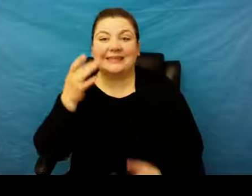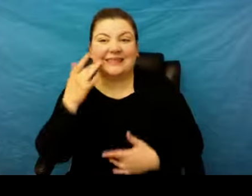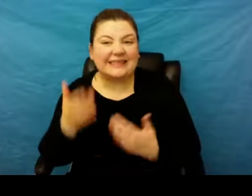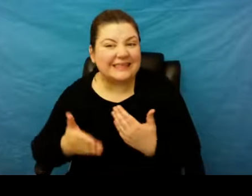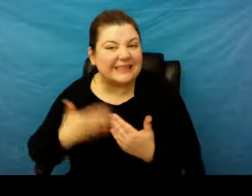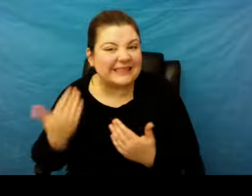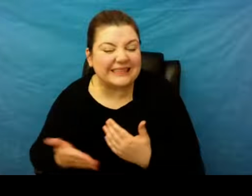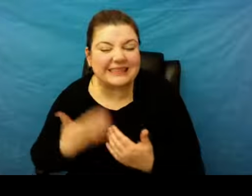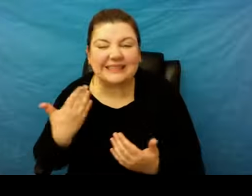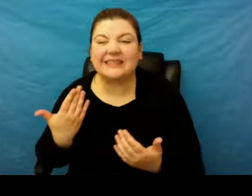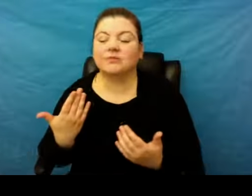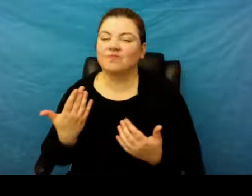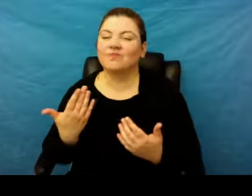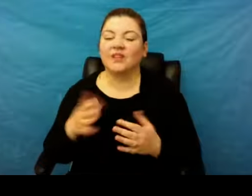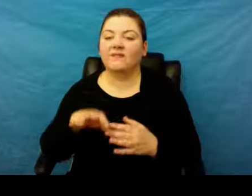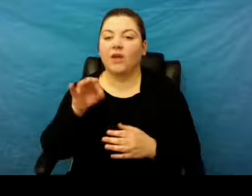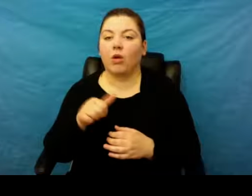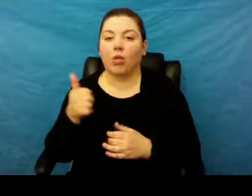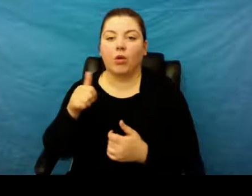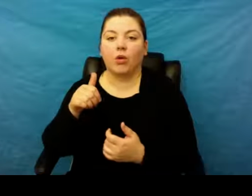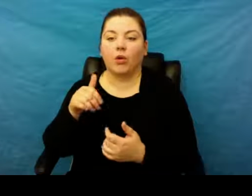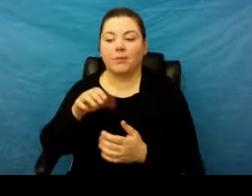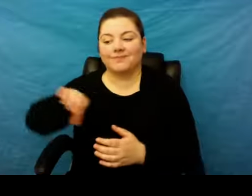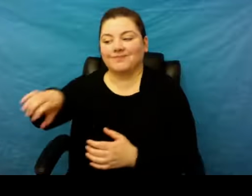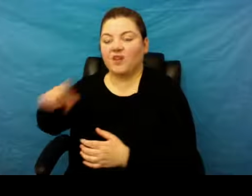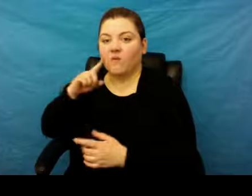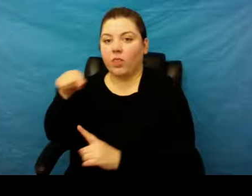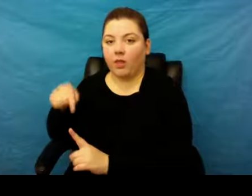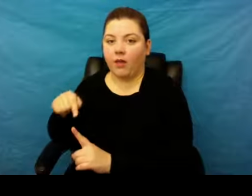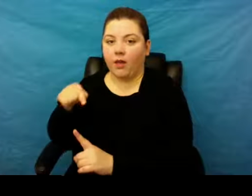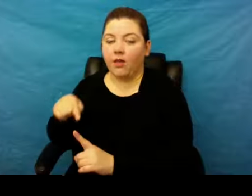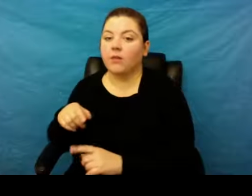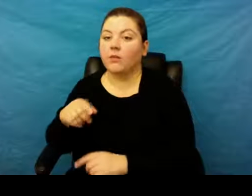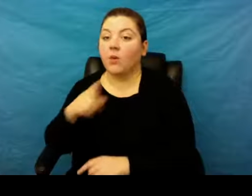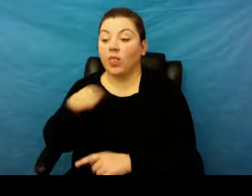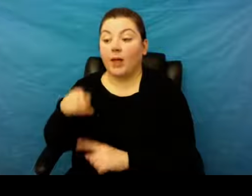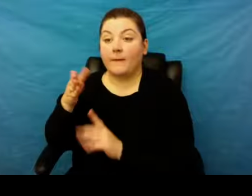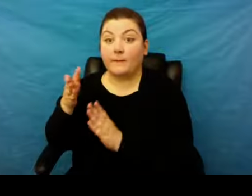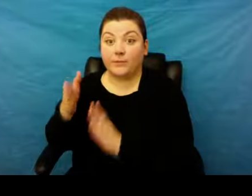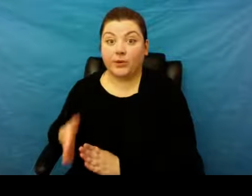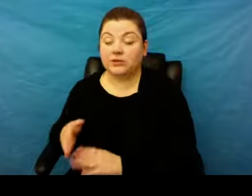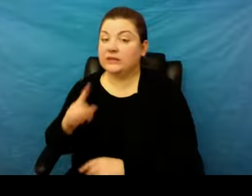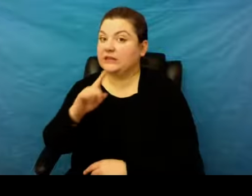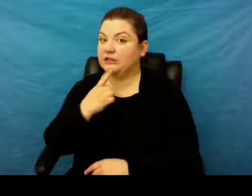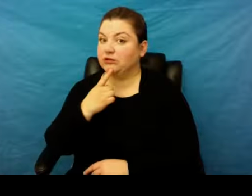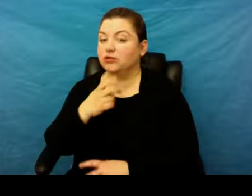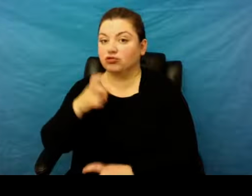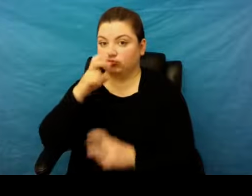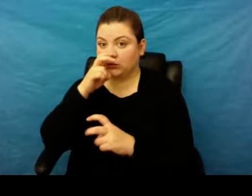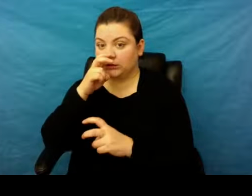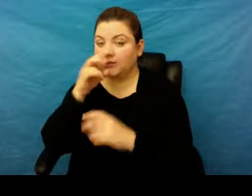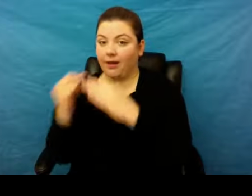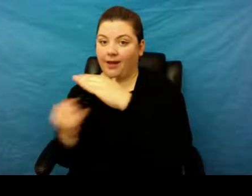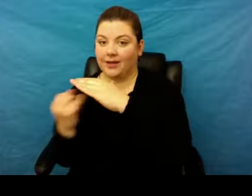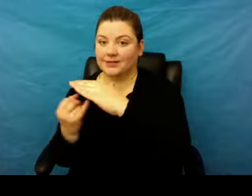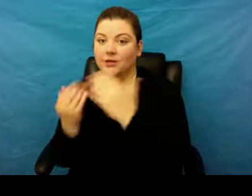practice incredibly, incredibly strict isolation of that family member. We know that the older